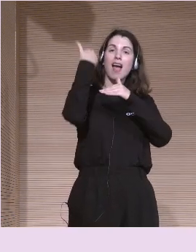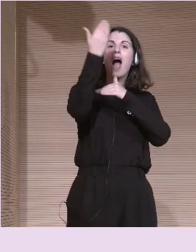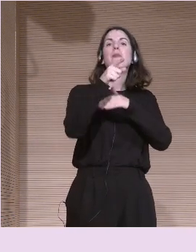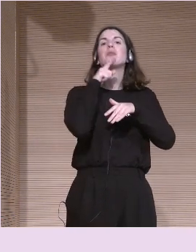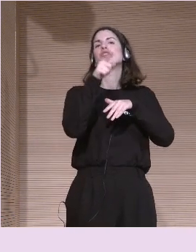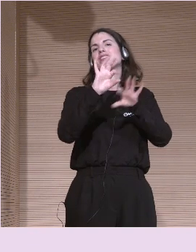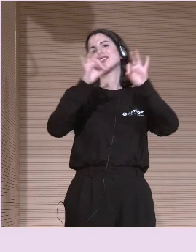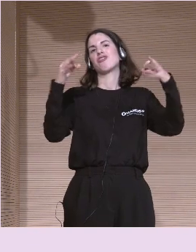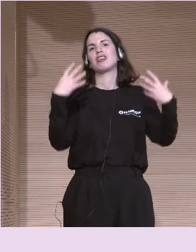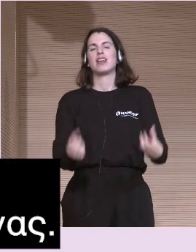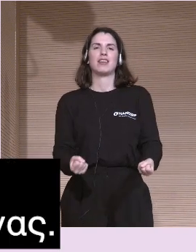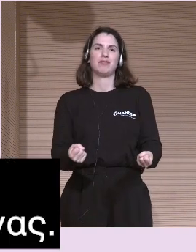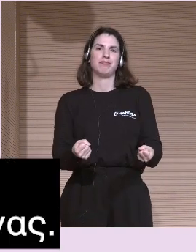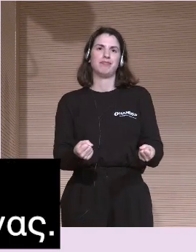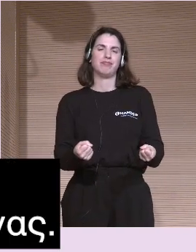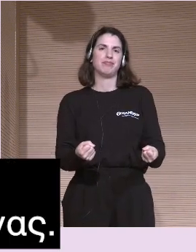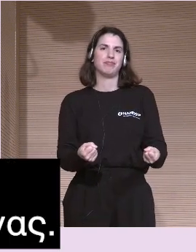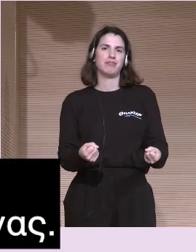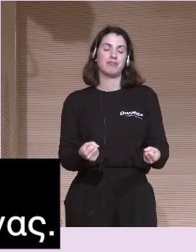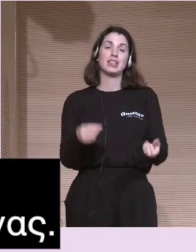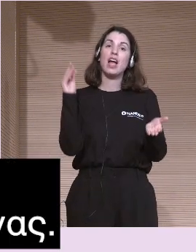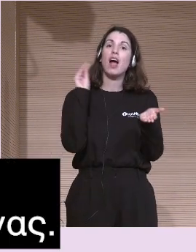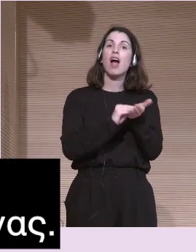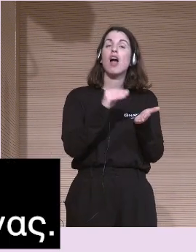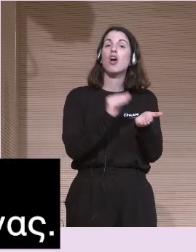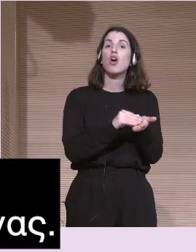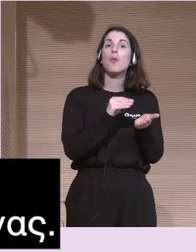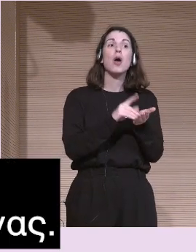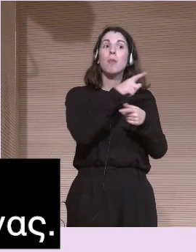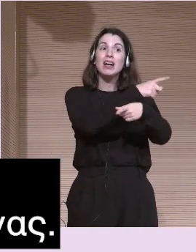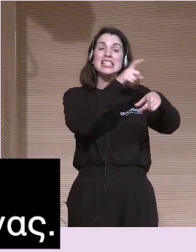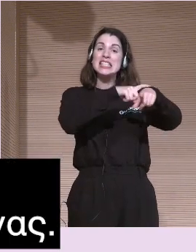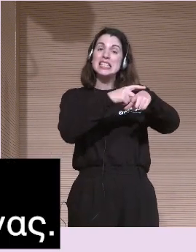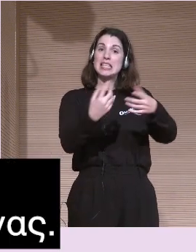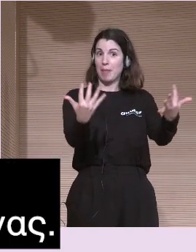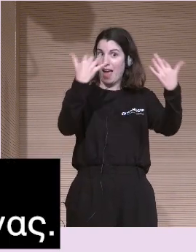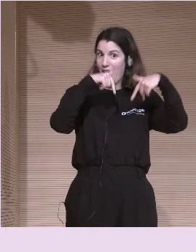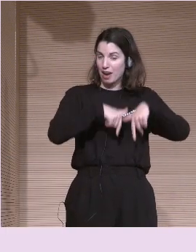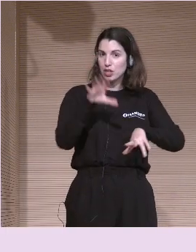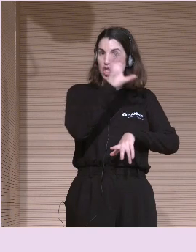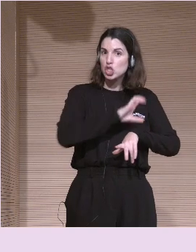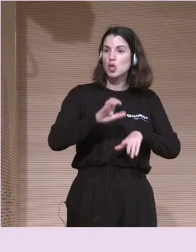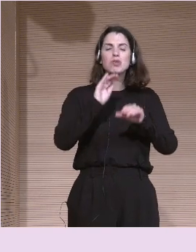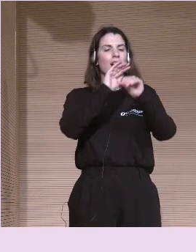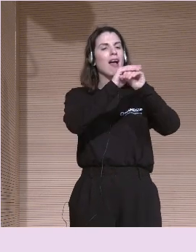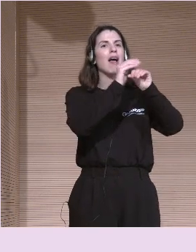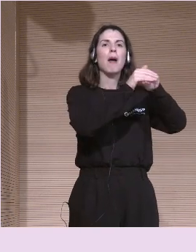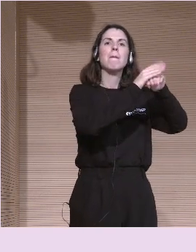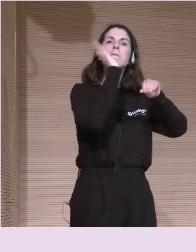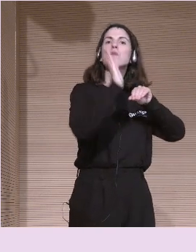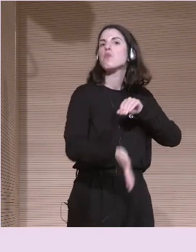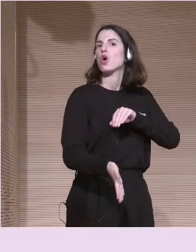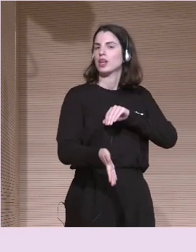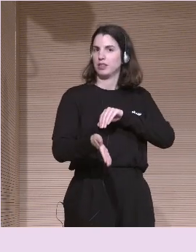museum. People can touch things in our museum. This looks like an ordinary shelf of kitchen ingredients. It was in a